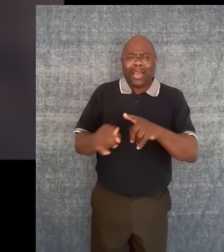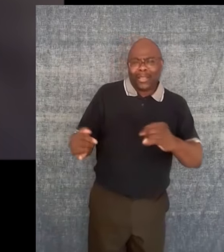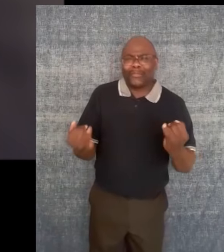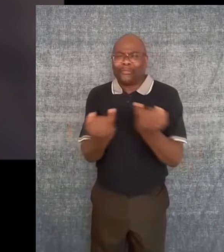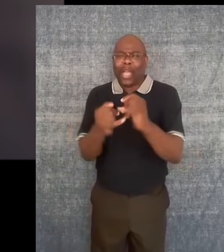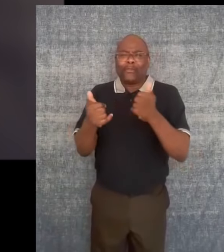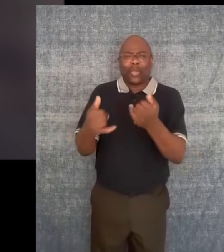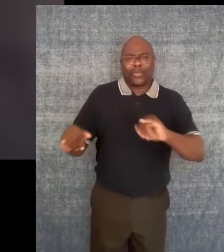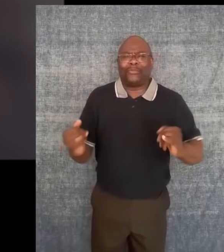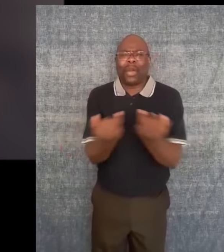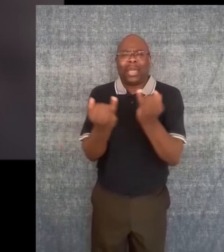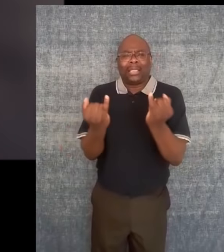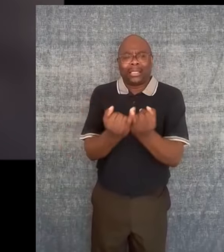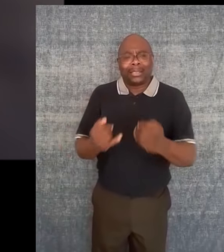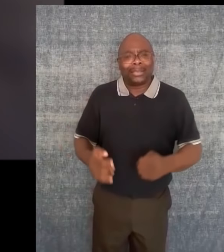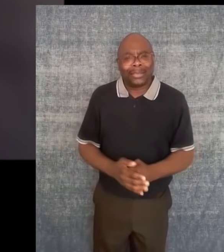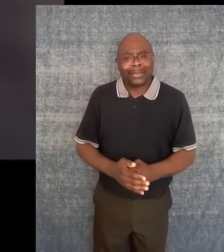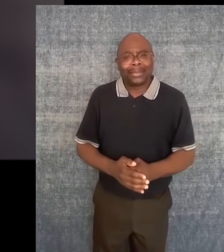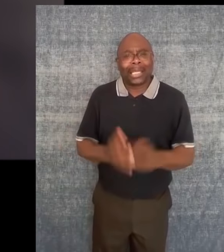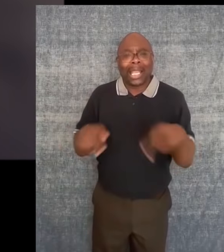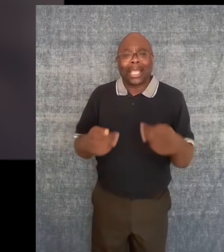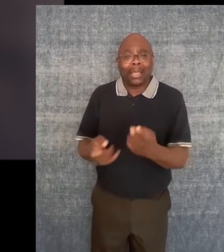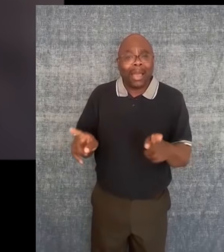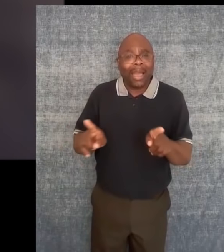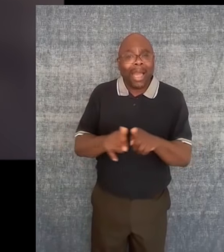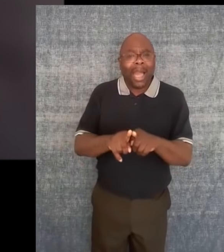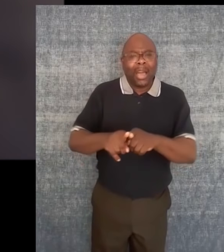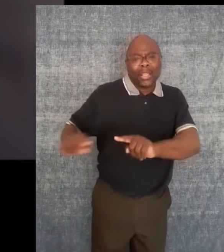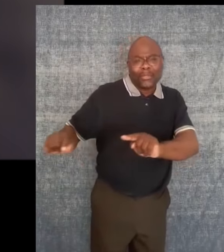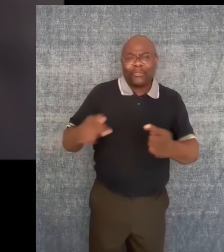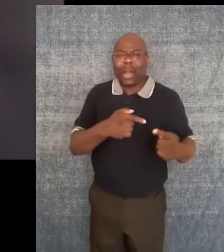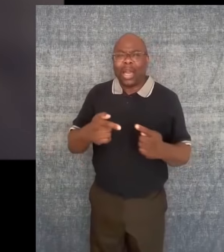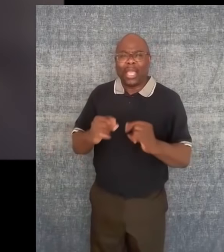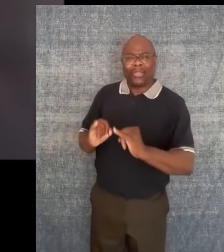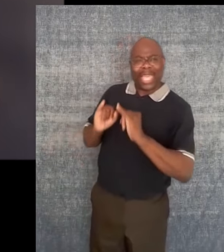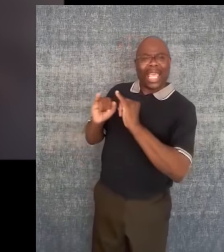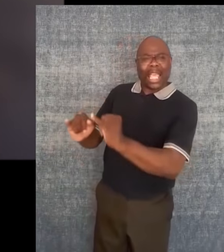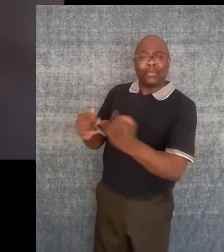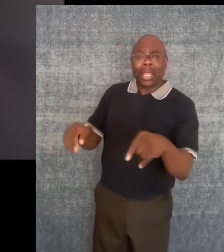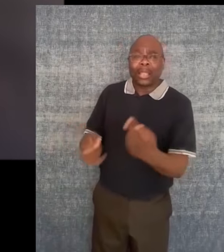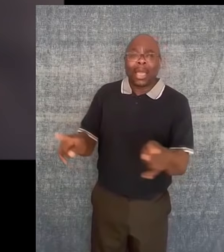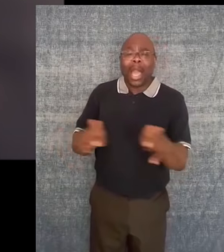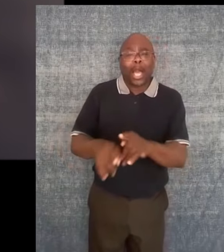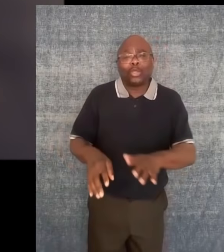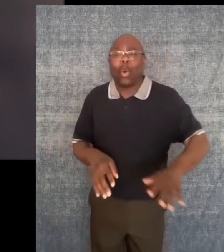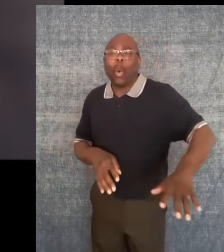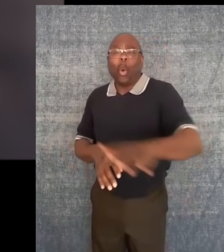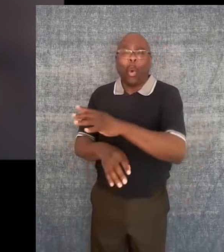the good fight. Let us combat the evil. Let us all